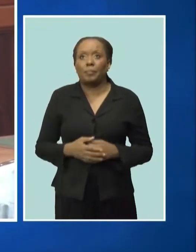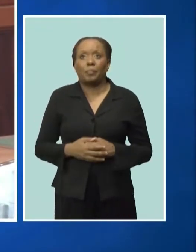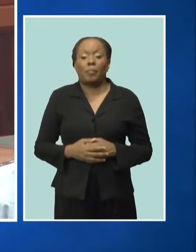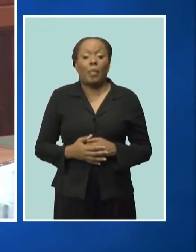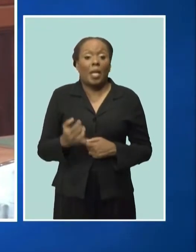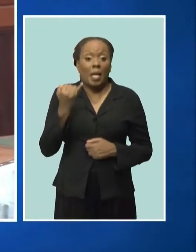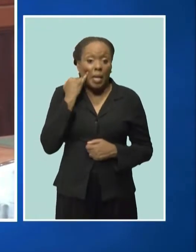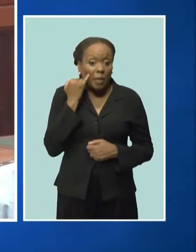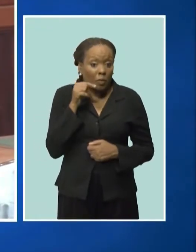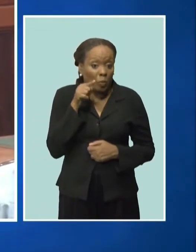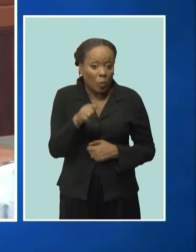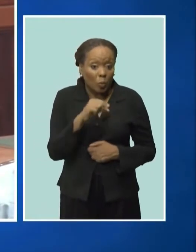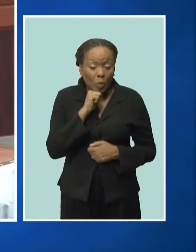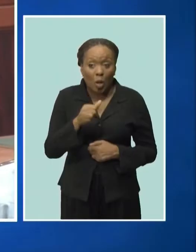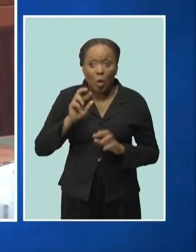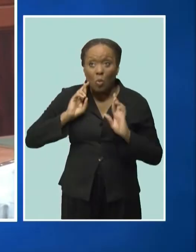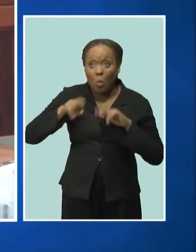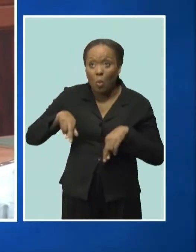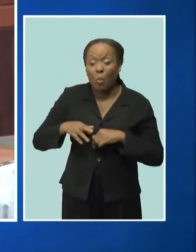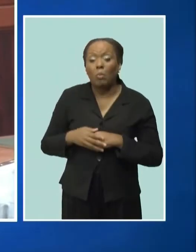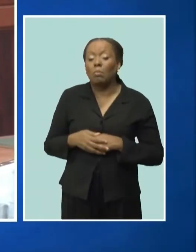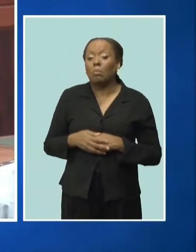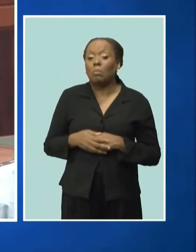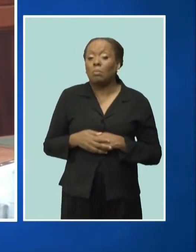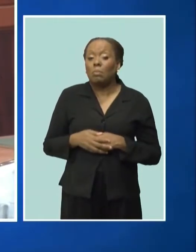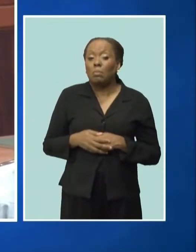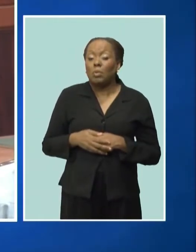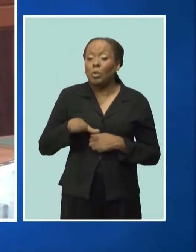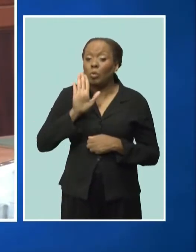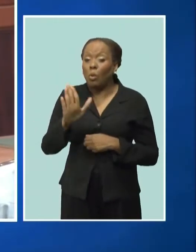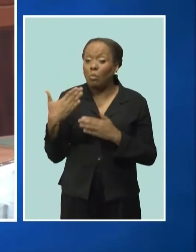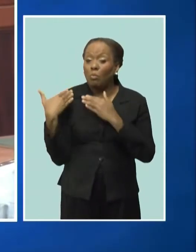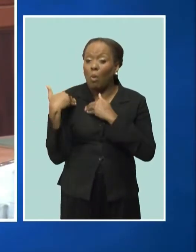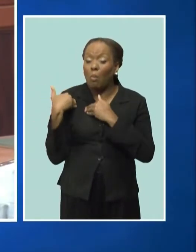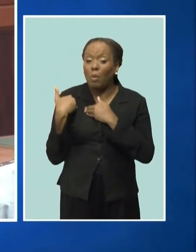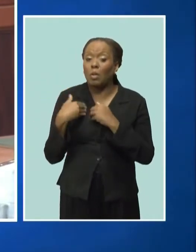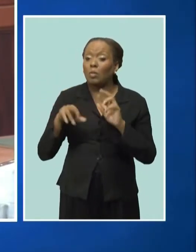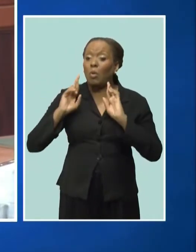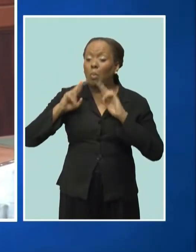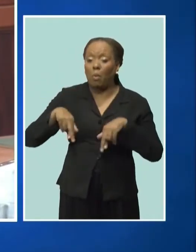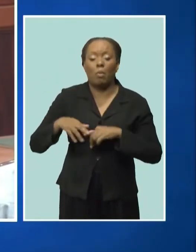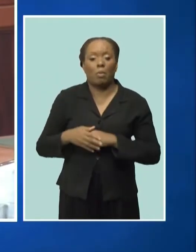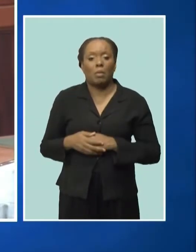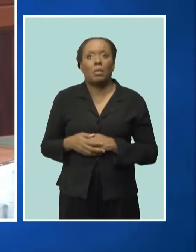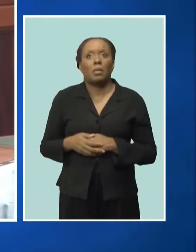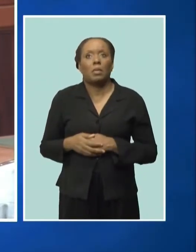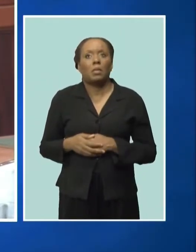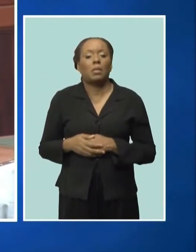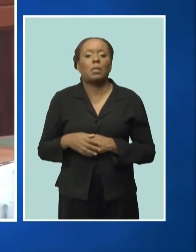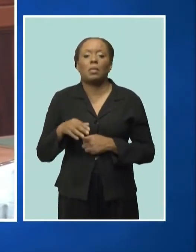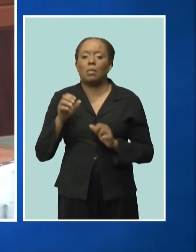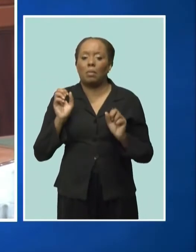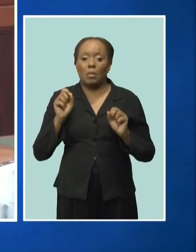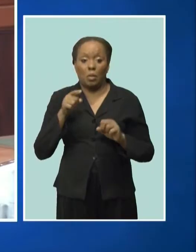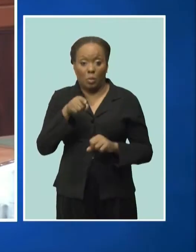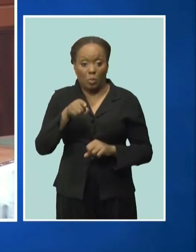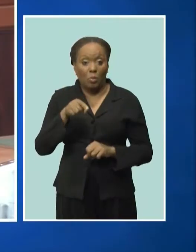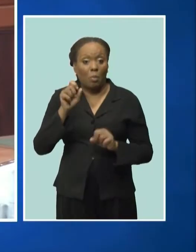report, as is their mandatory obligation, it can make them guilty of an